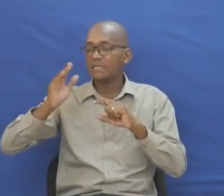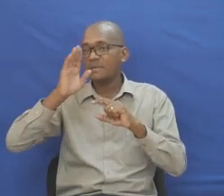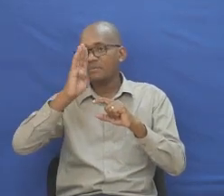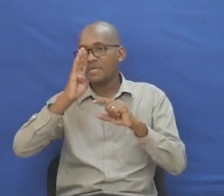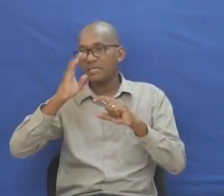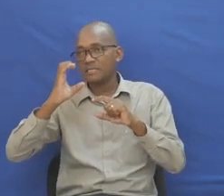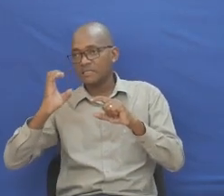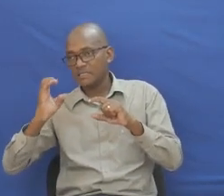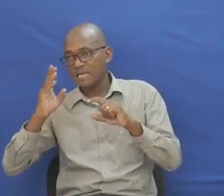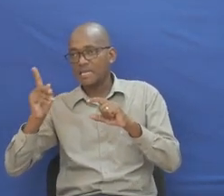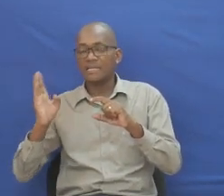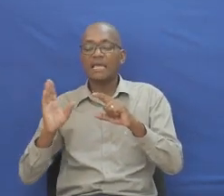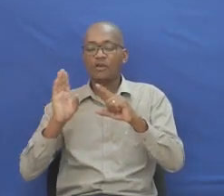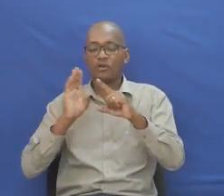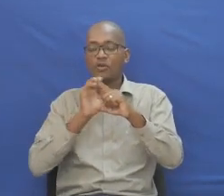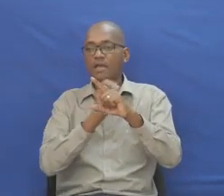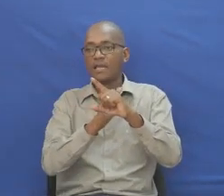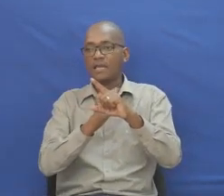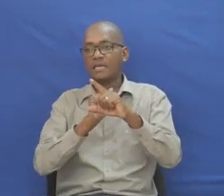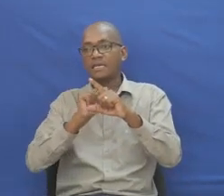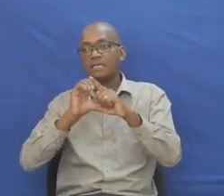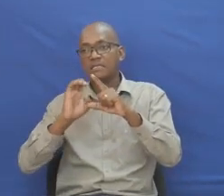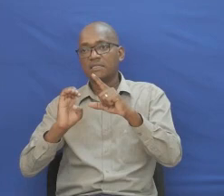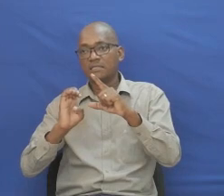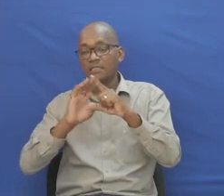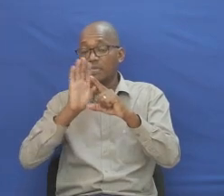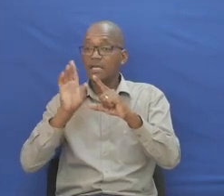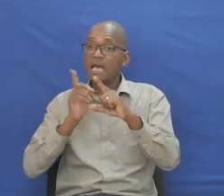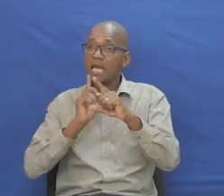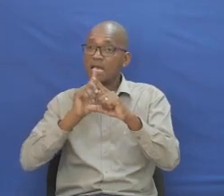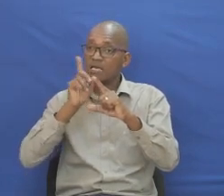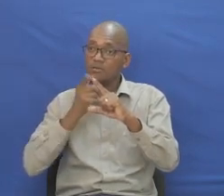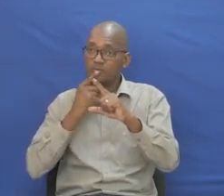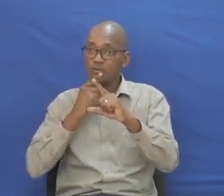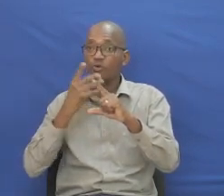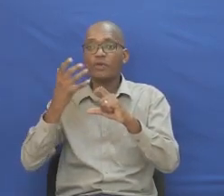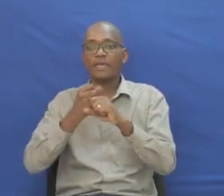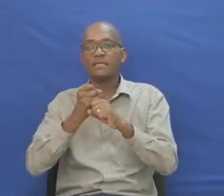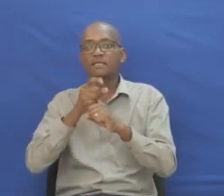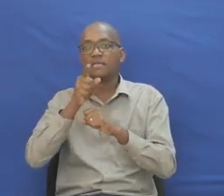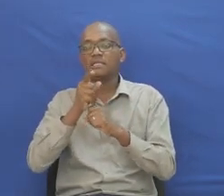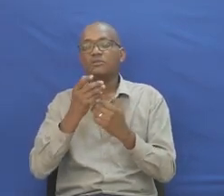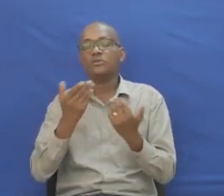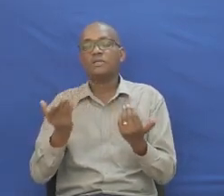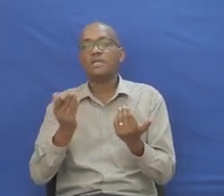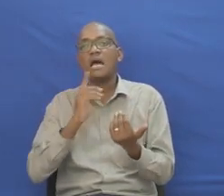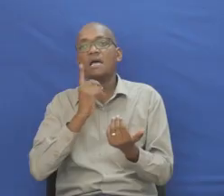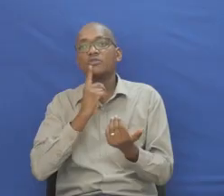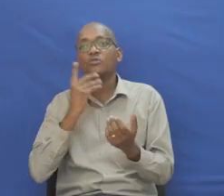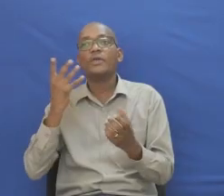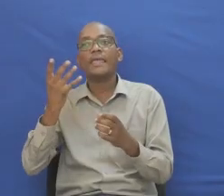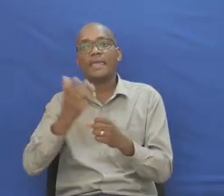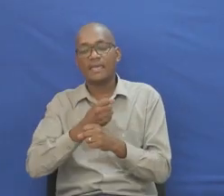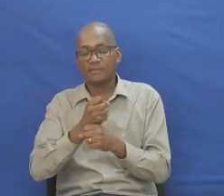those two sides where they intersect. The answer that you get, that will be the answer for the value of the area of the whole